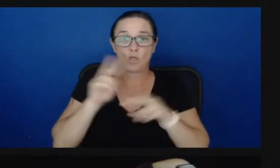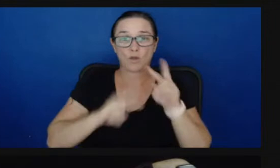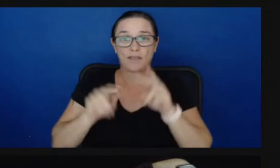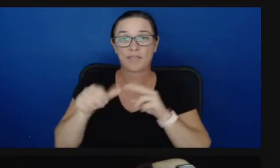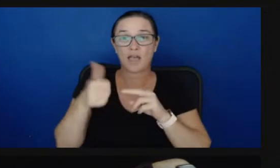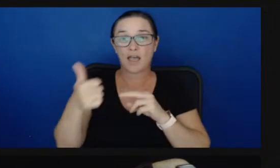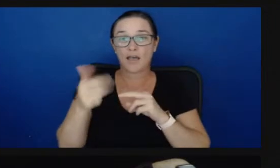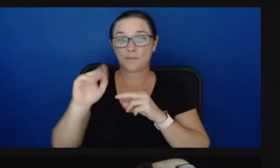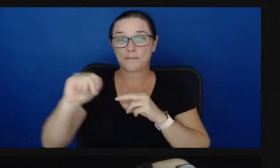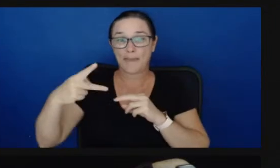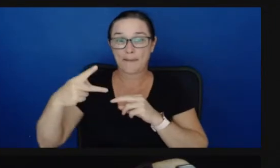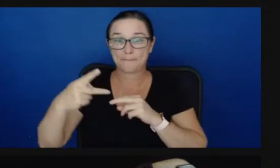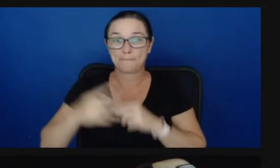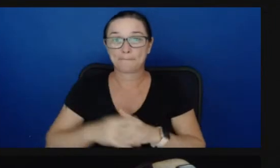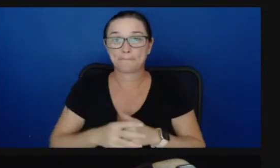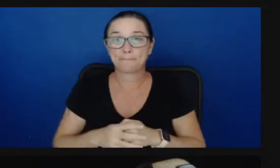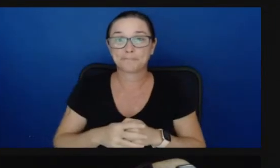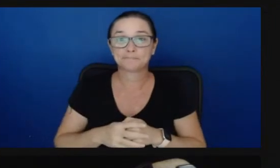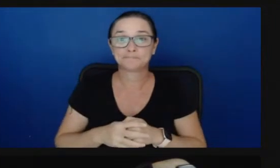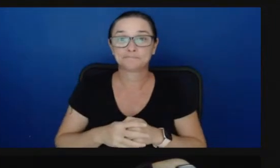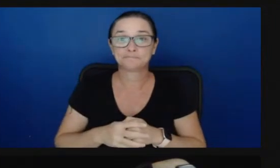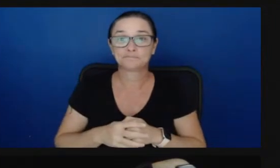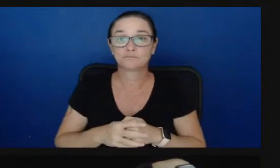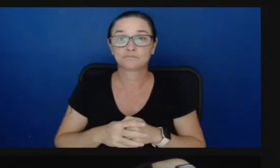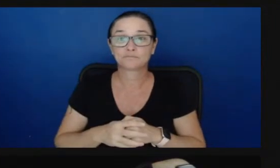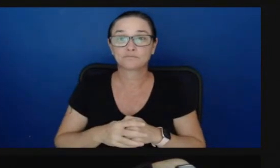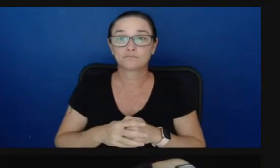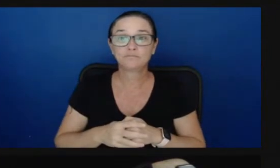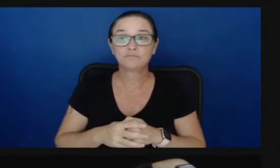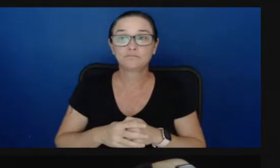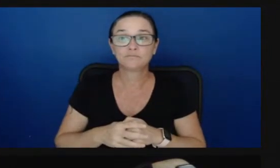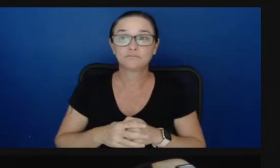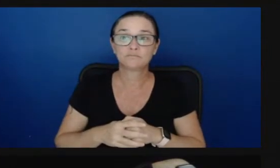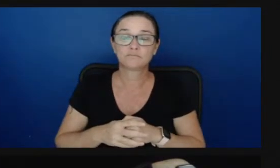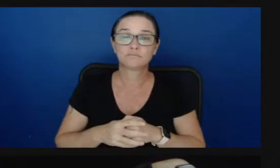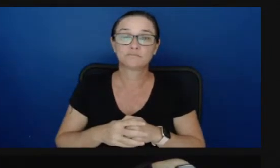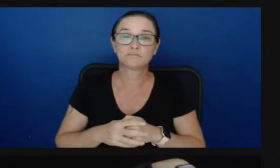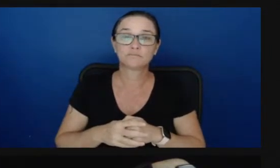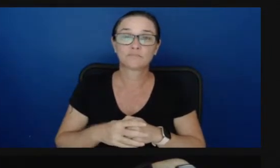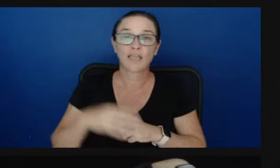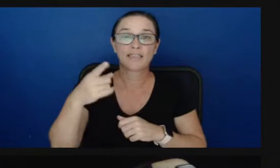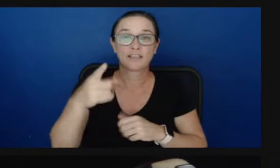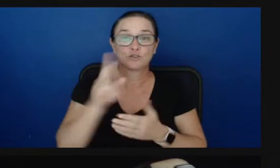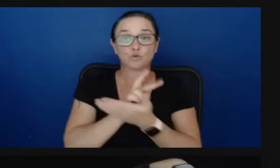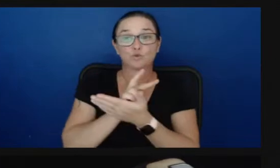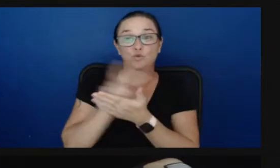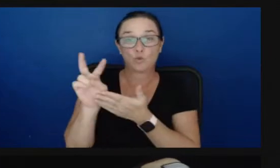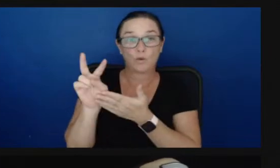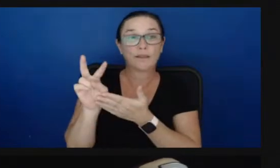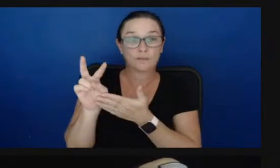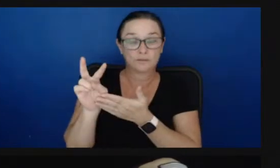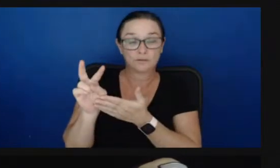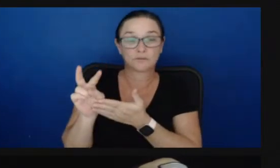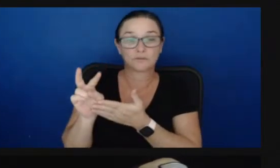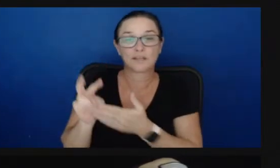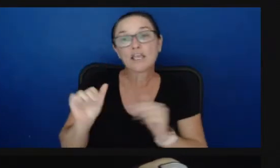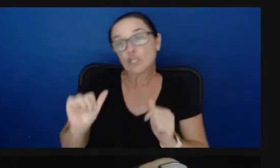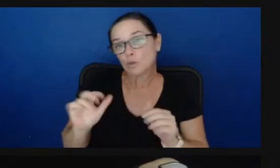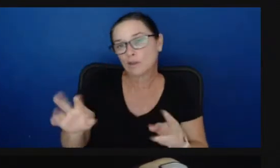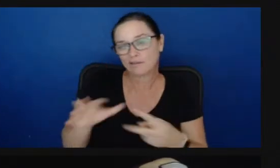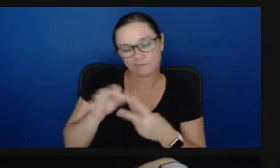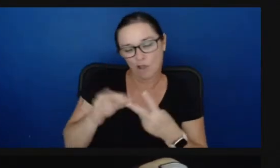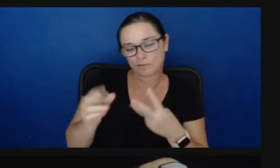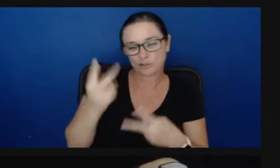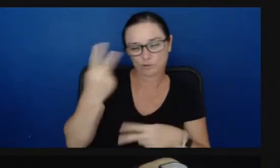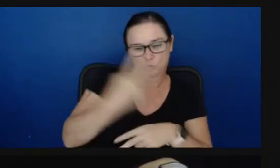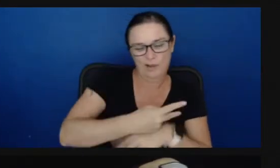USGS site. And here I've put it back to capture the last 2 weeks because it's either 2 weeks or 2 days. And it wasn't